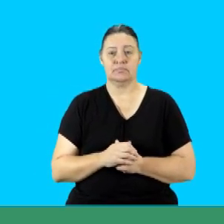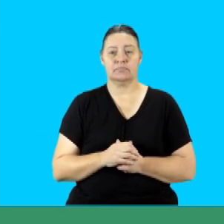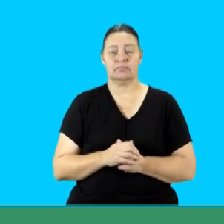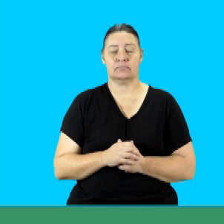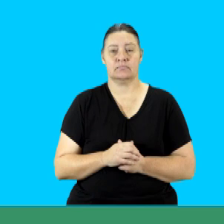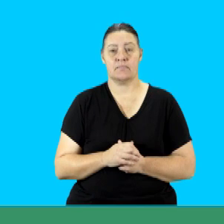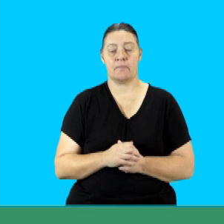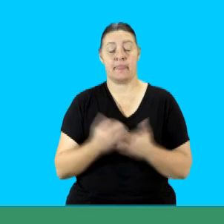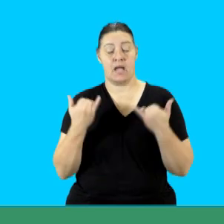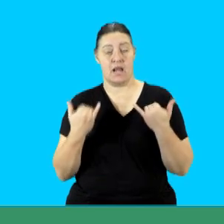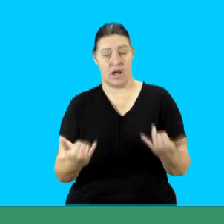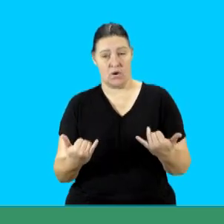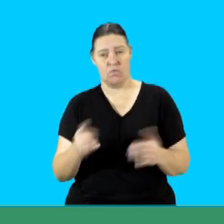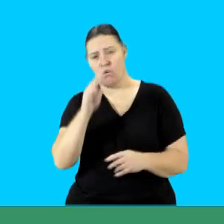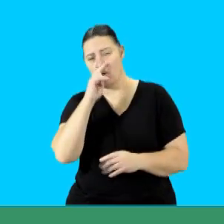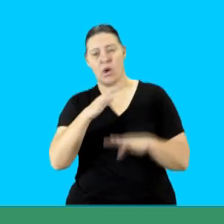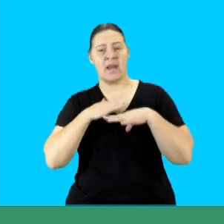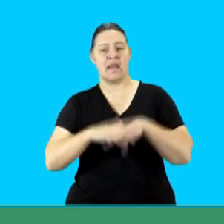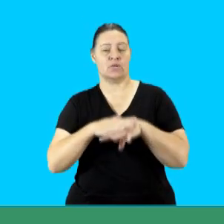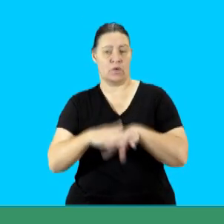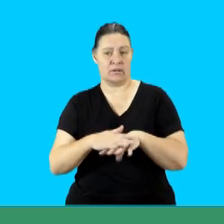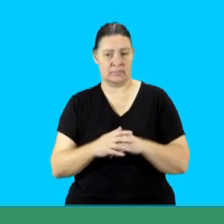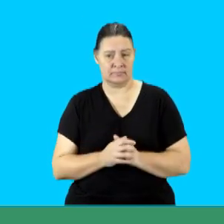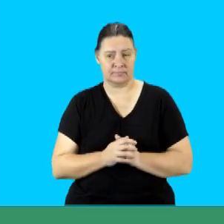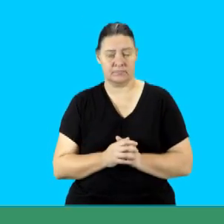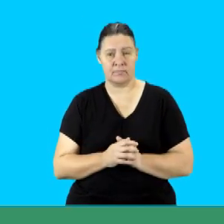CCMA. Now, let's look at networking.